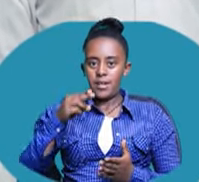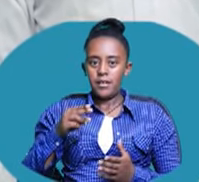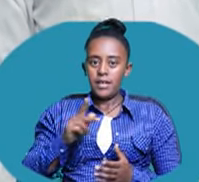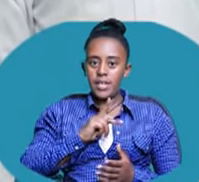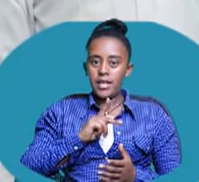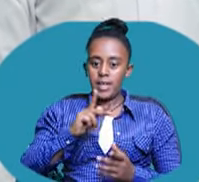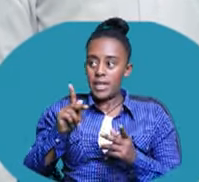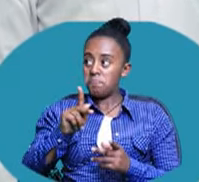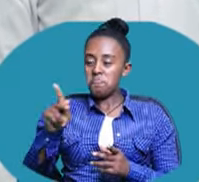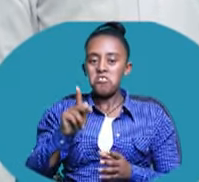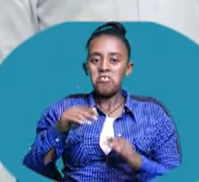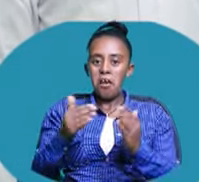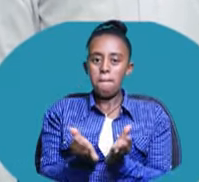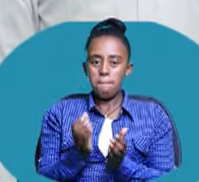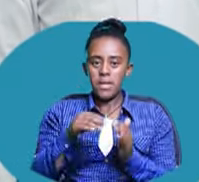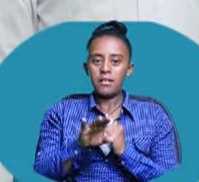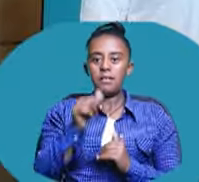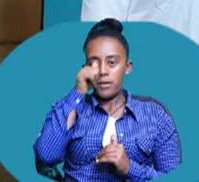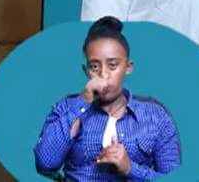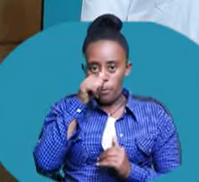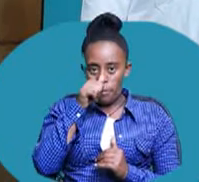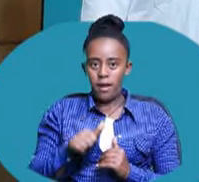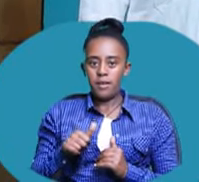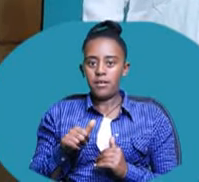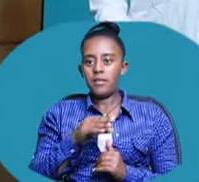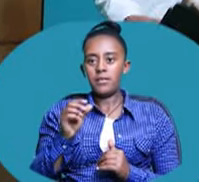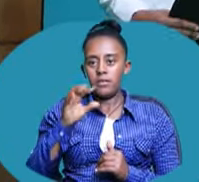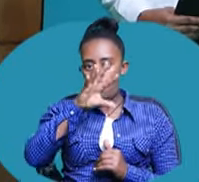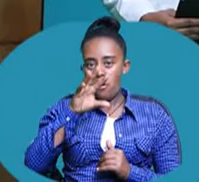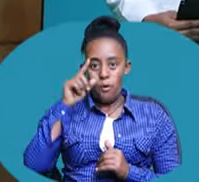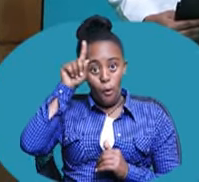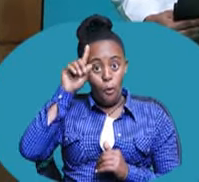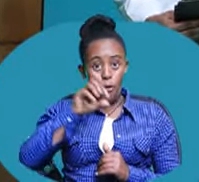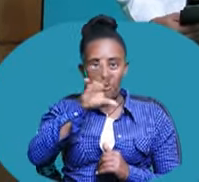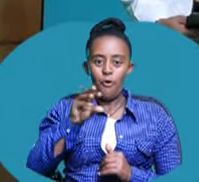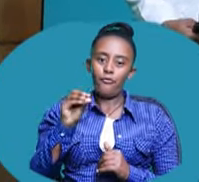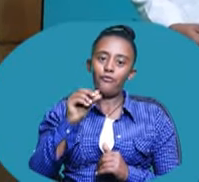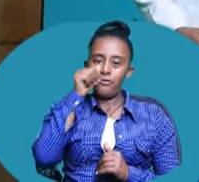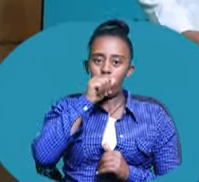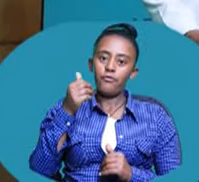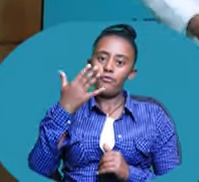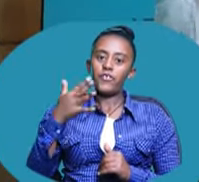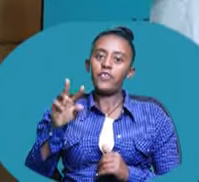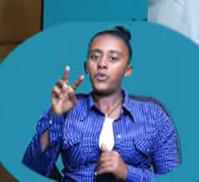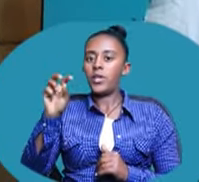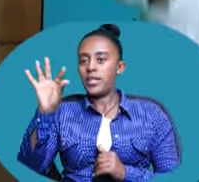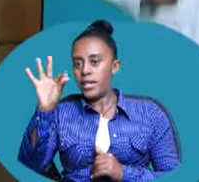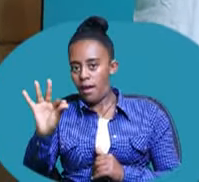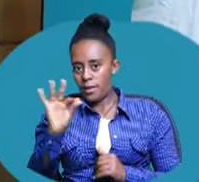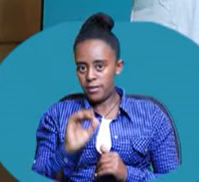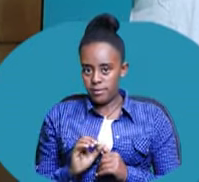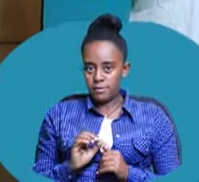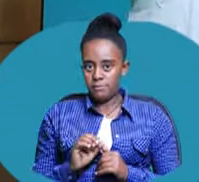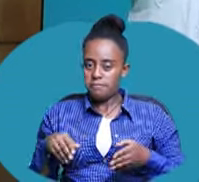Kingdom in the Ethiopia region and the Horn of Africa up to 1529. Let us